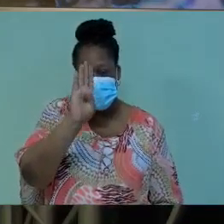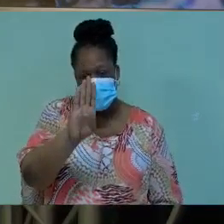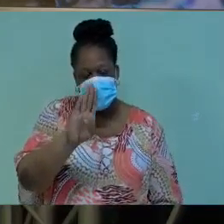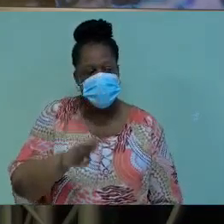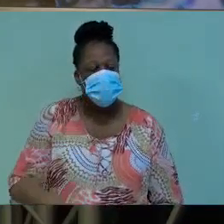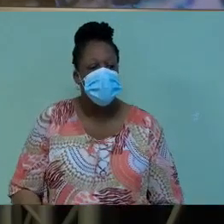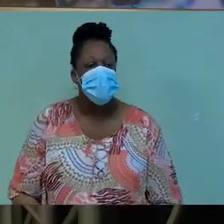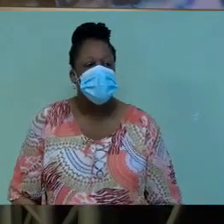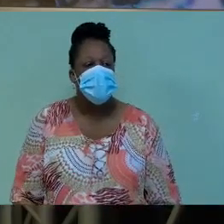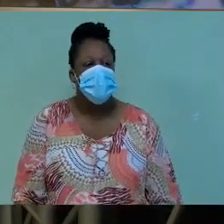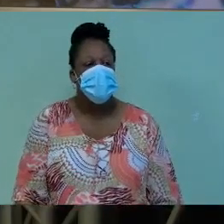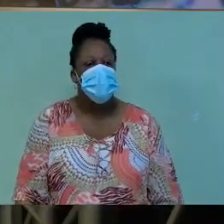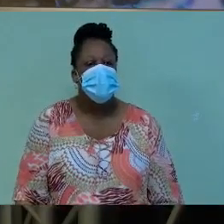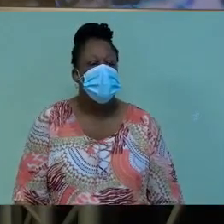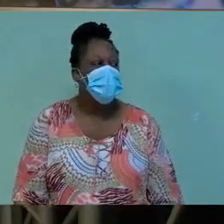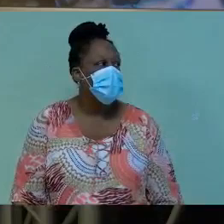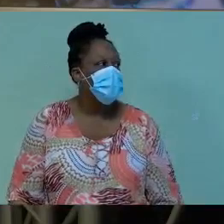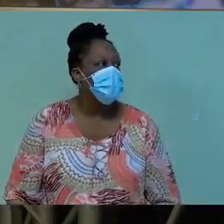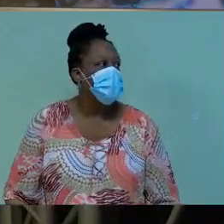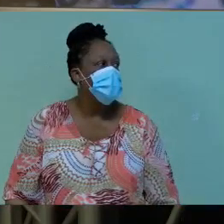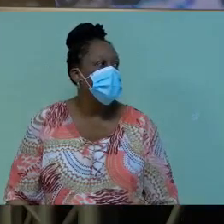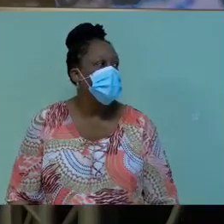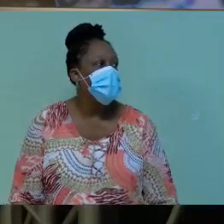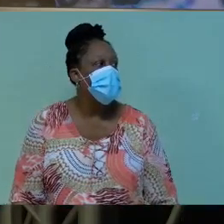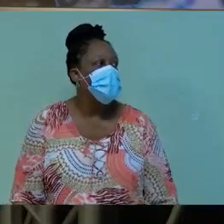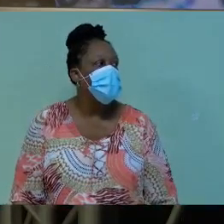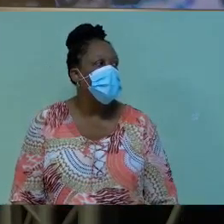out to the OECS PPS.